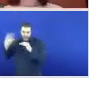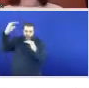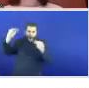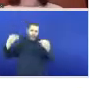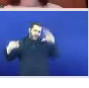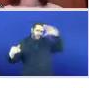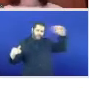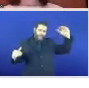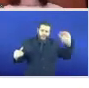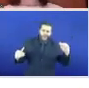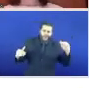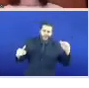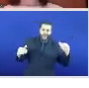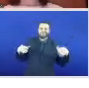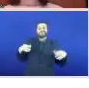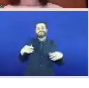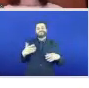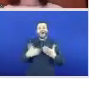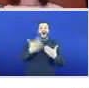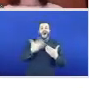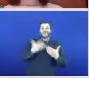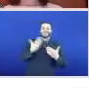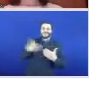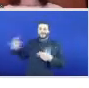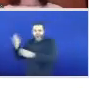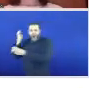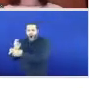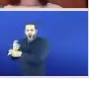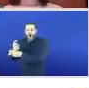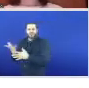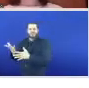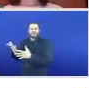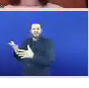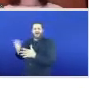Thank you so much, Gladys. And if I could just ask you again, just to keep it to